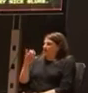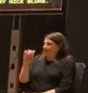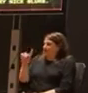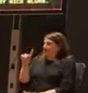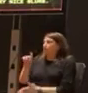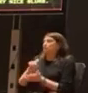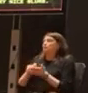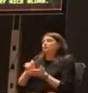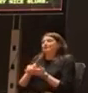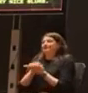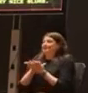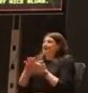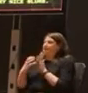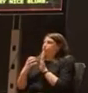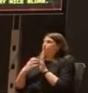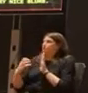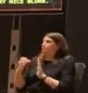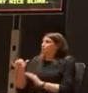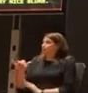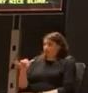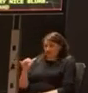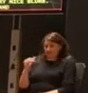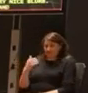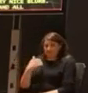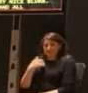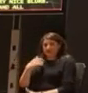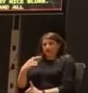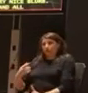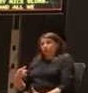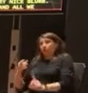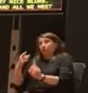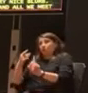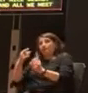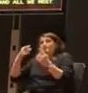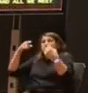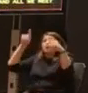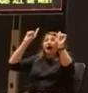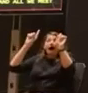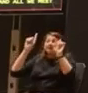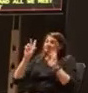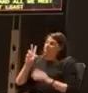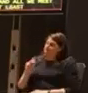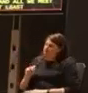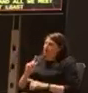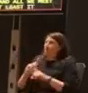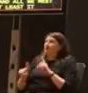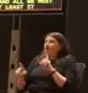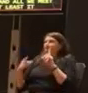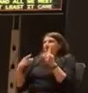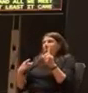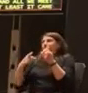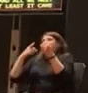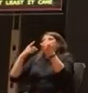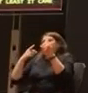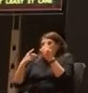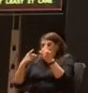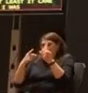And though we didn't meet our goal, at least it came out before I'm 100.